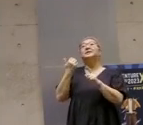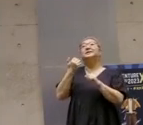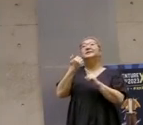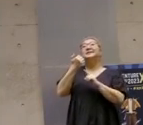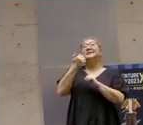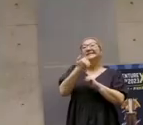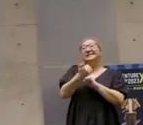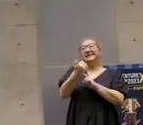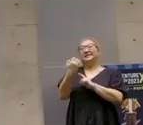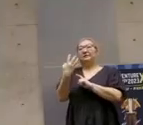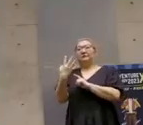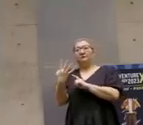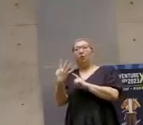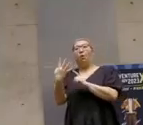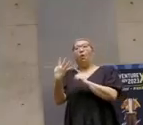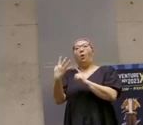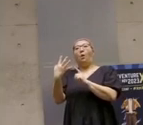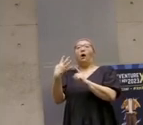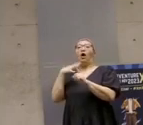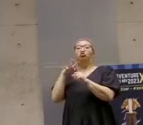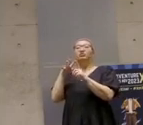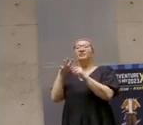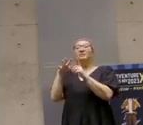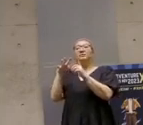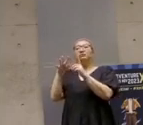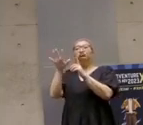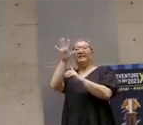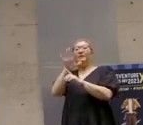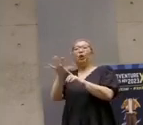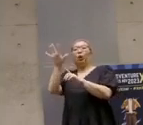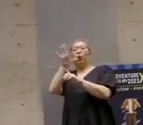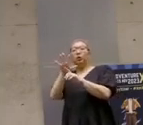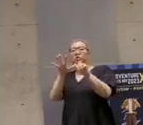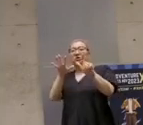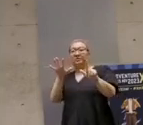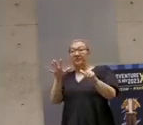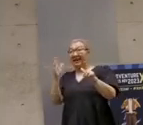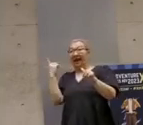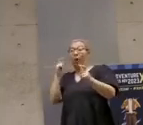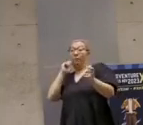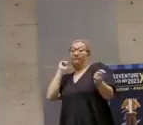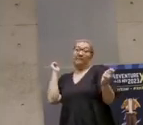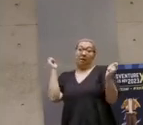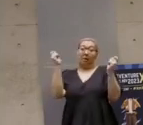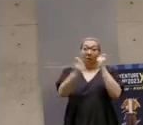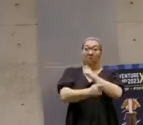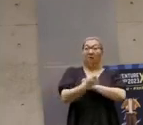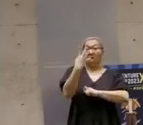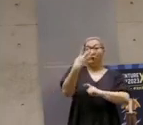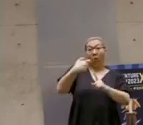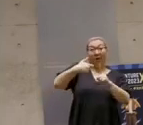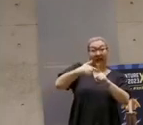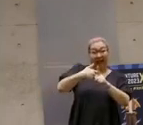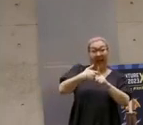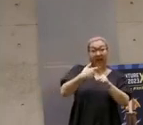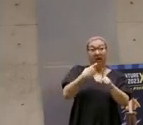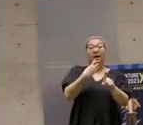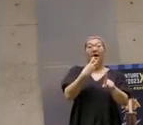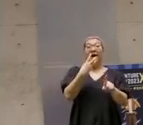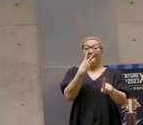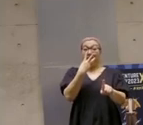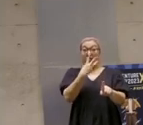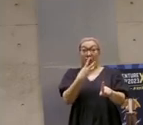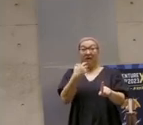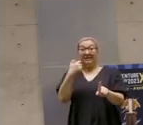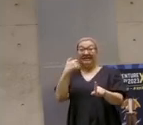4K, which is an increase of 36 times. So it's a phenomenal change. And the